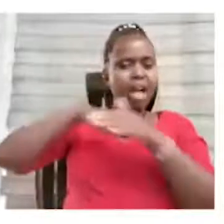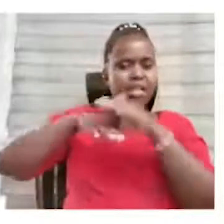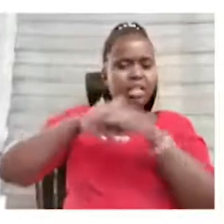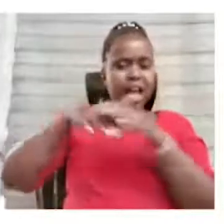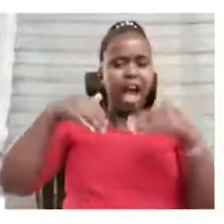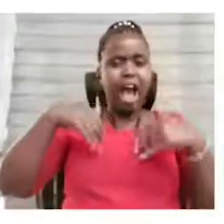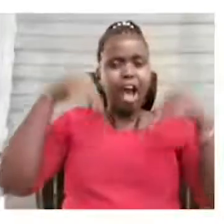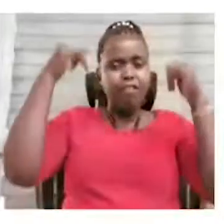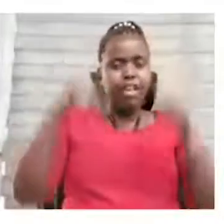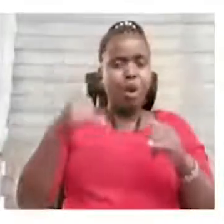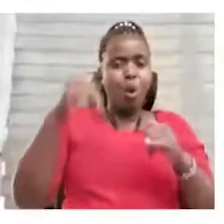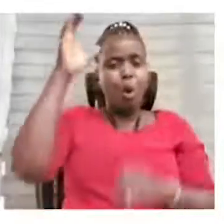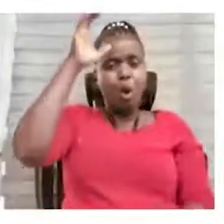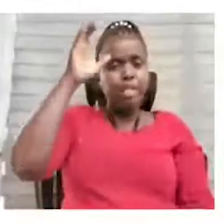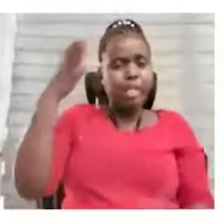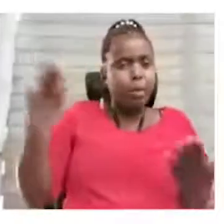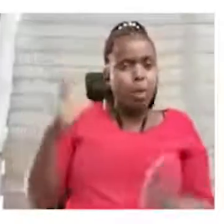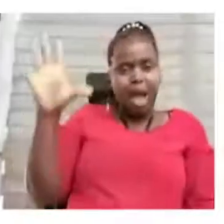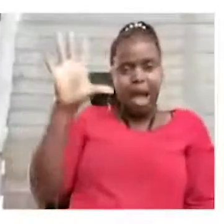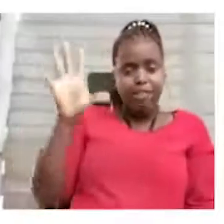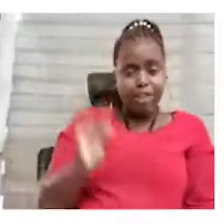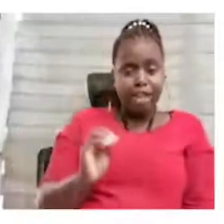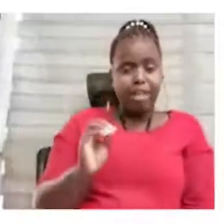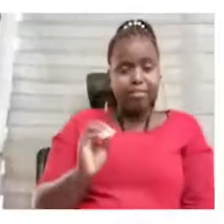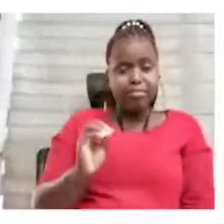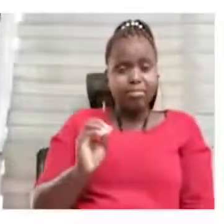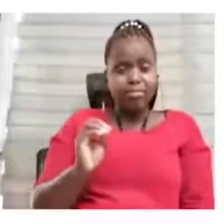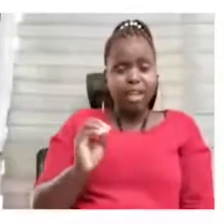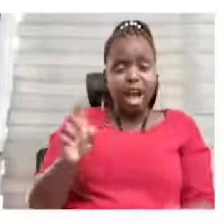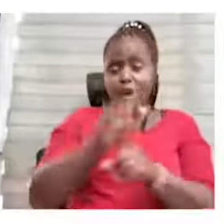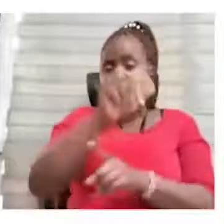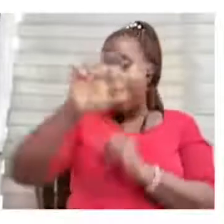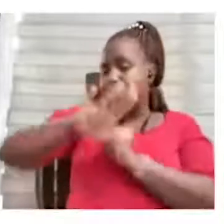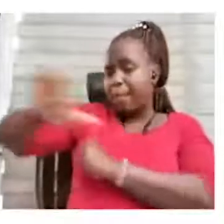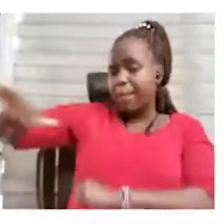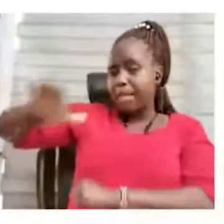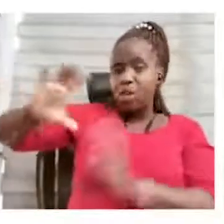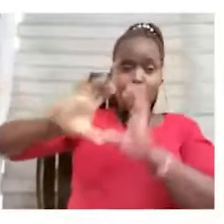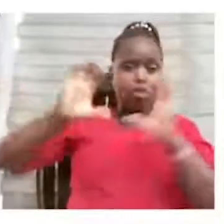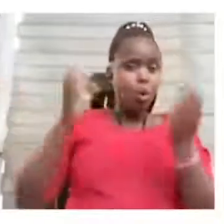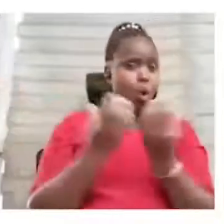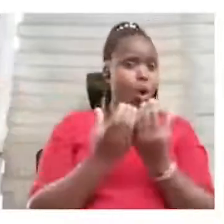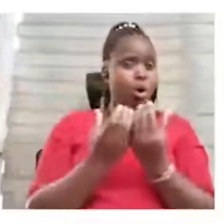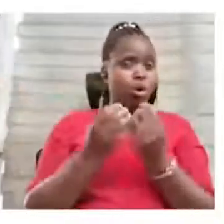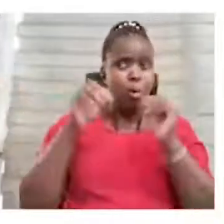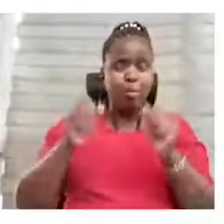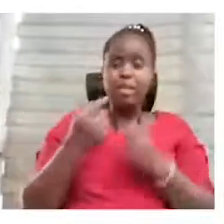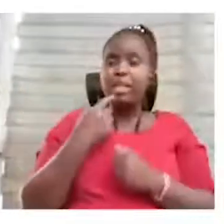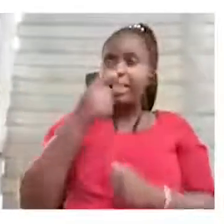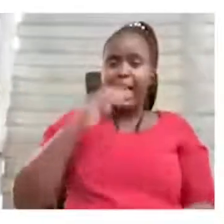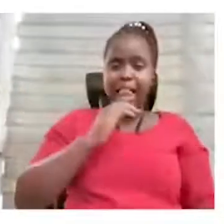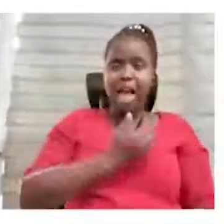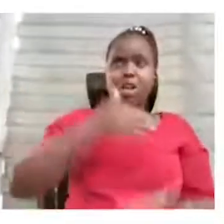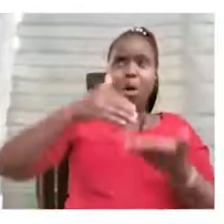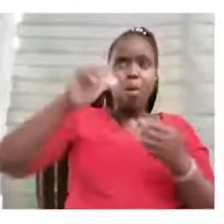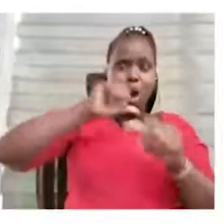Africa, and in many parts of the world, in fact. Can you tell us more about